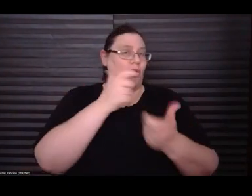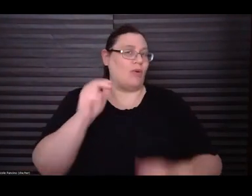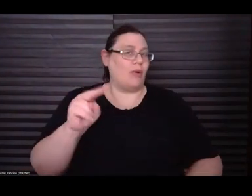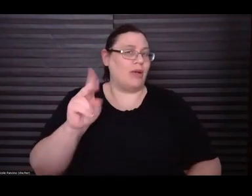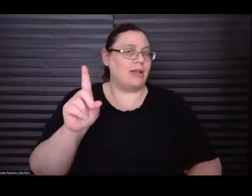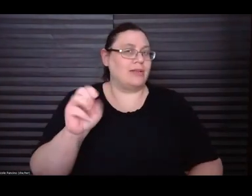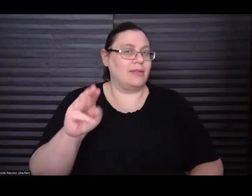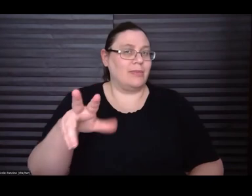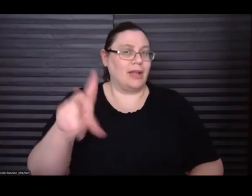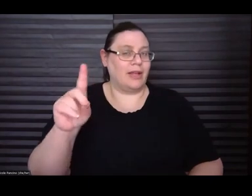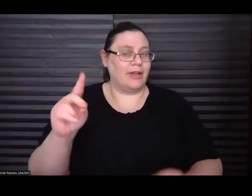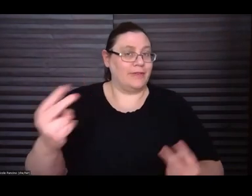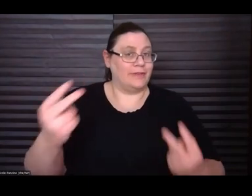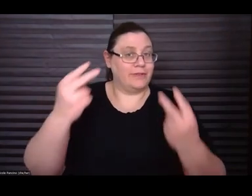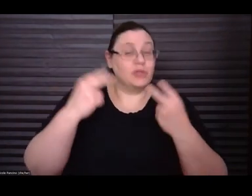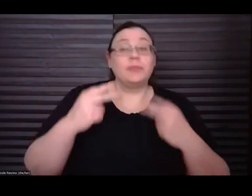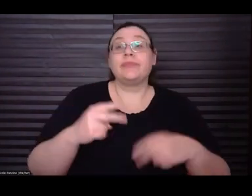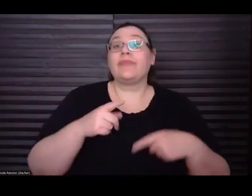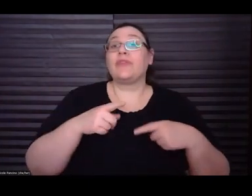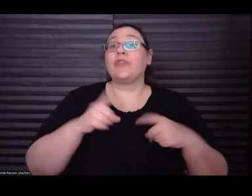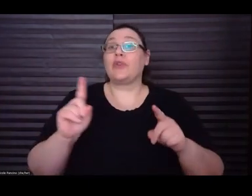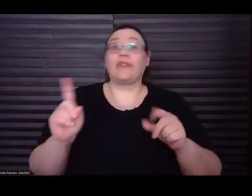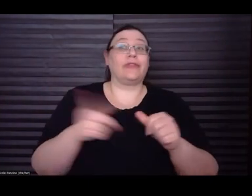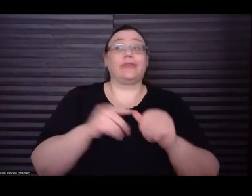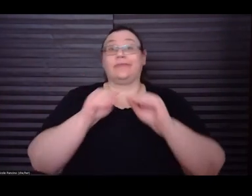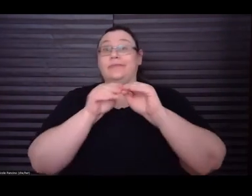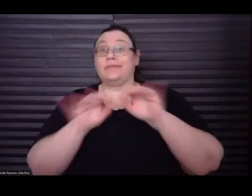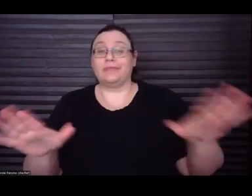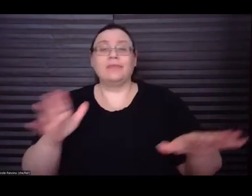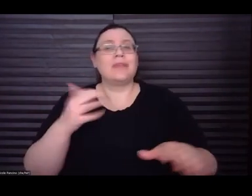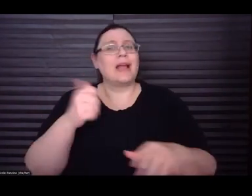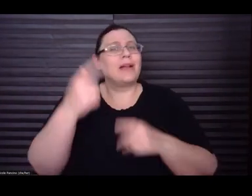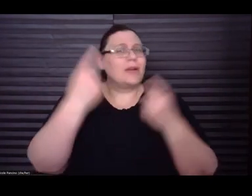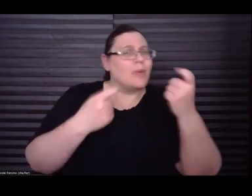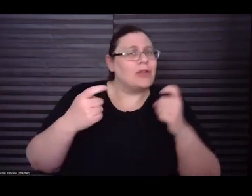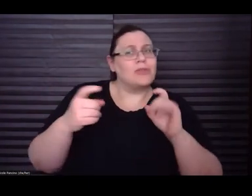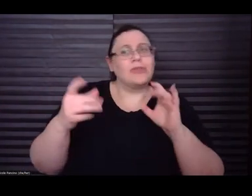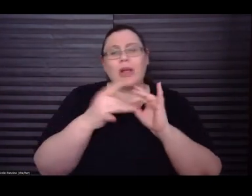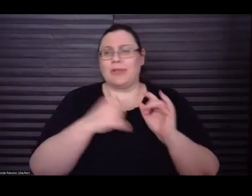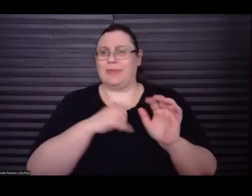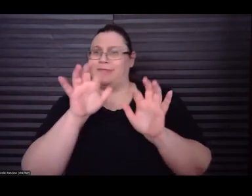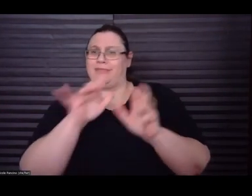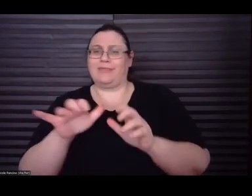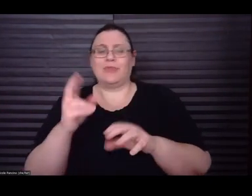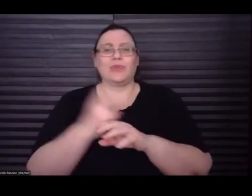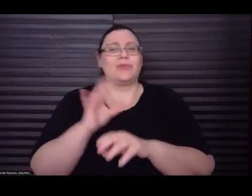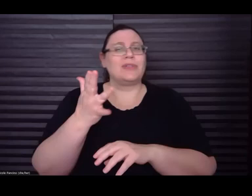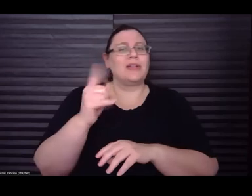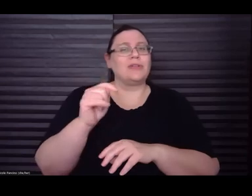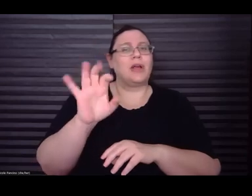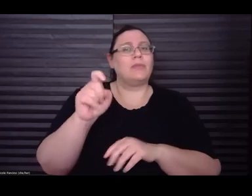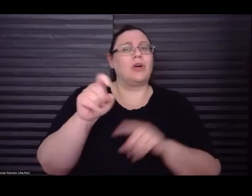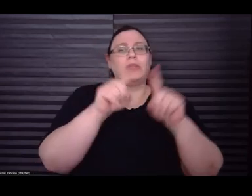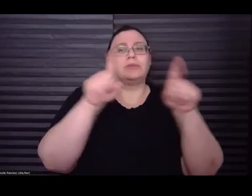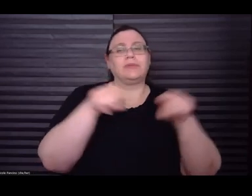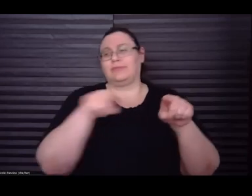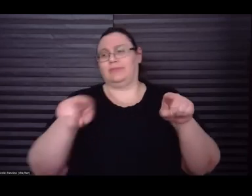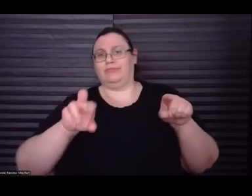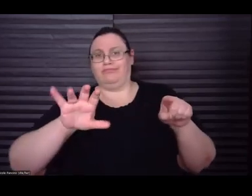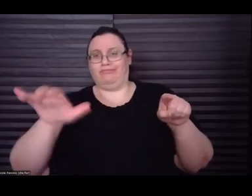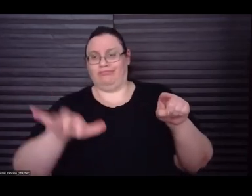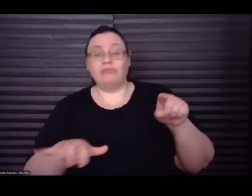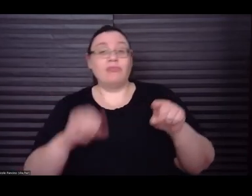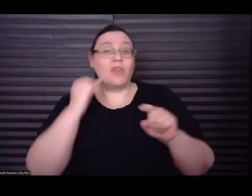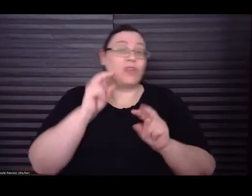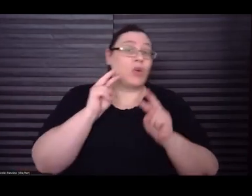available for on-demand viewing. During the event's premiere, please enter your questions or comments into the platform chat box on the right of the